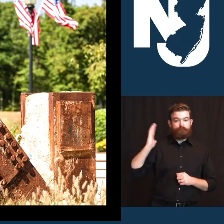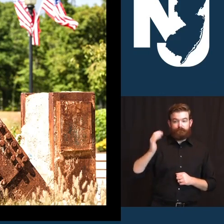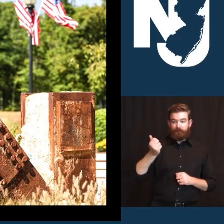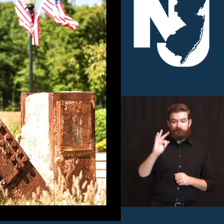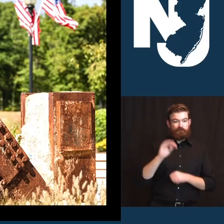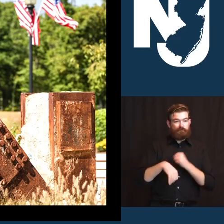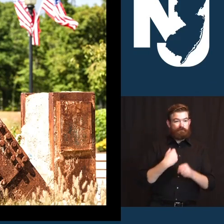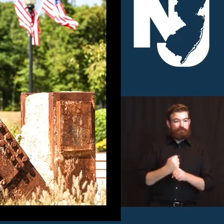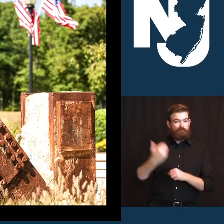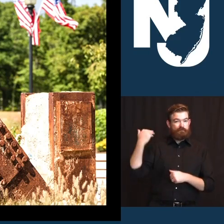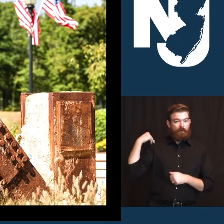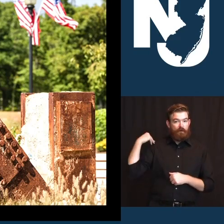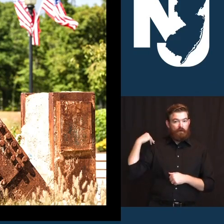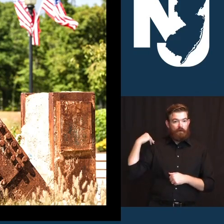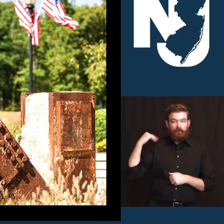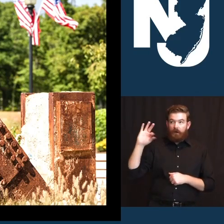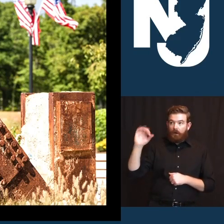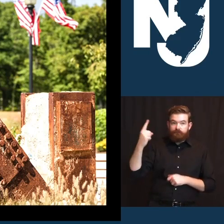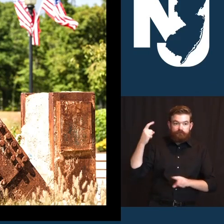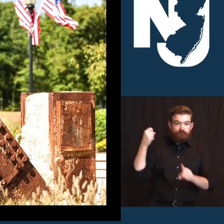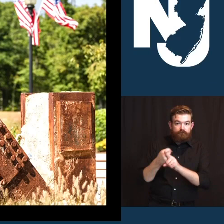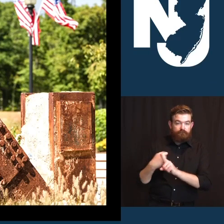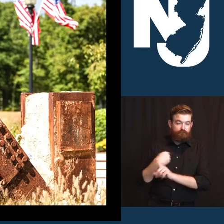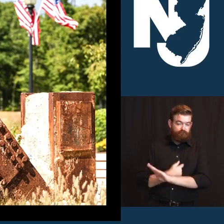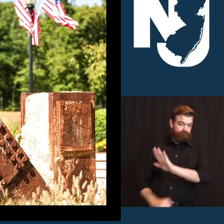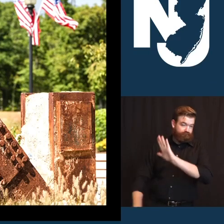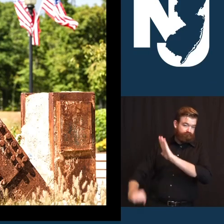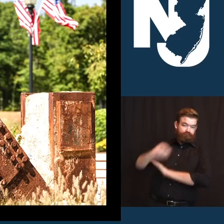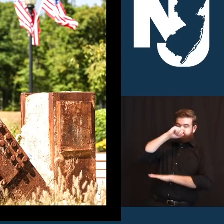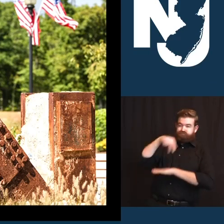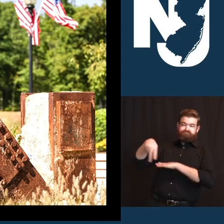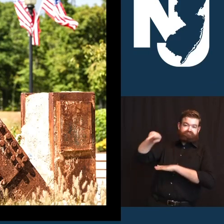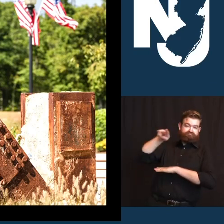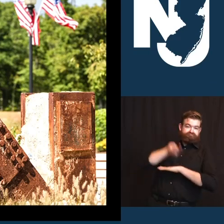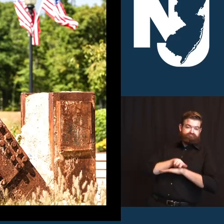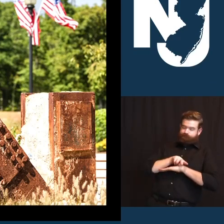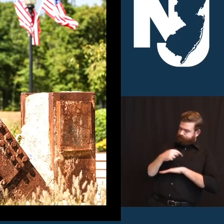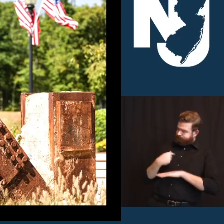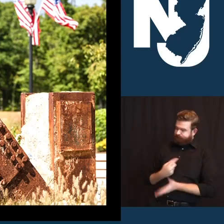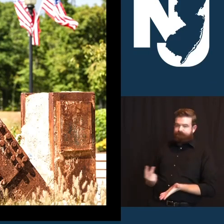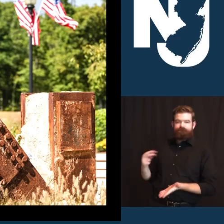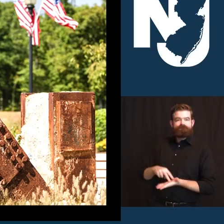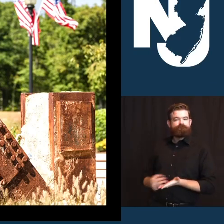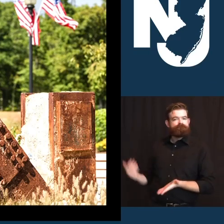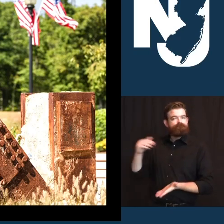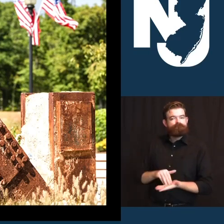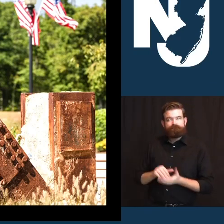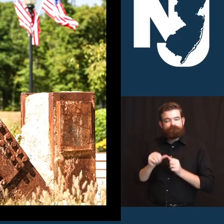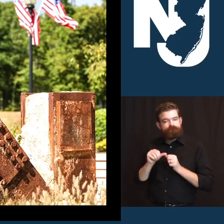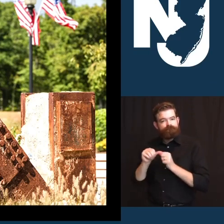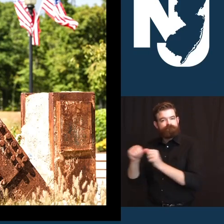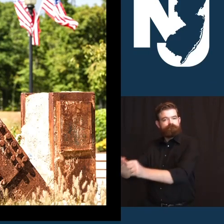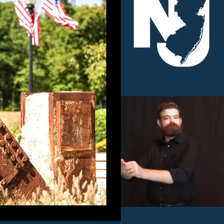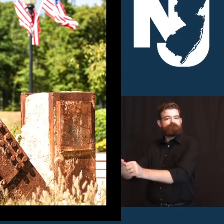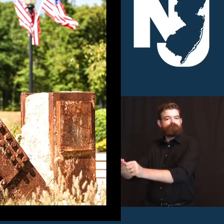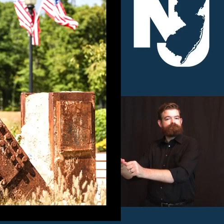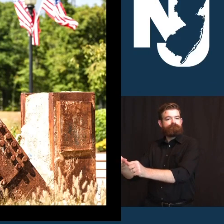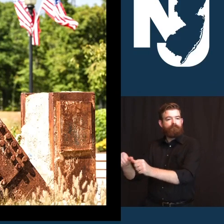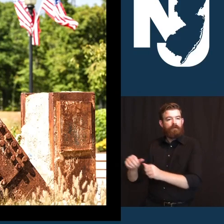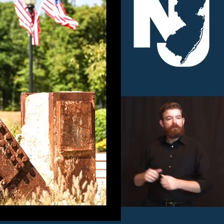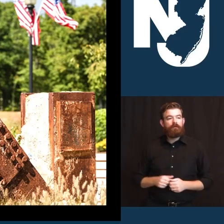and stricken with grief, comes together. And perhaps with everything we have been facing over these past 6 months, this is the most pertinent